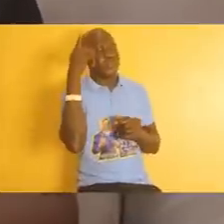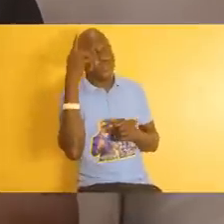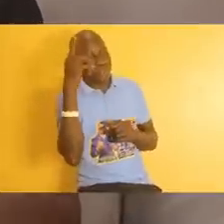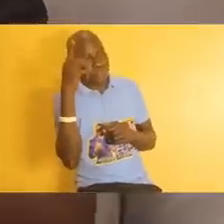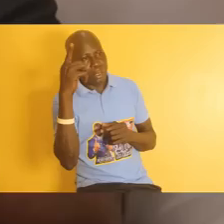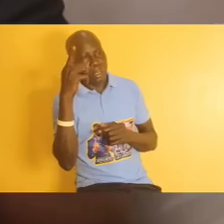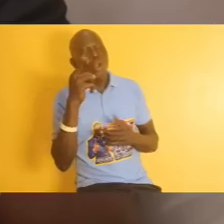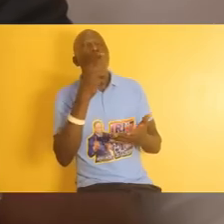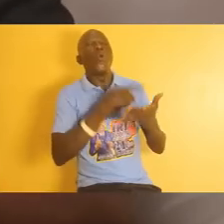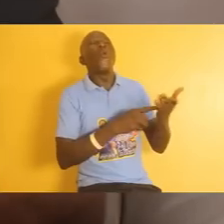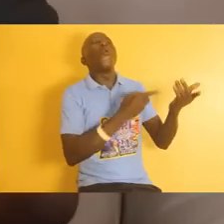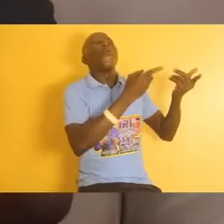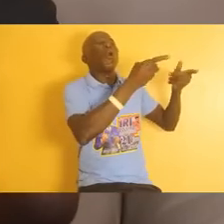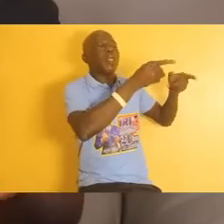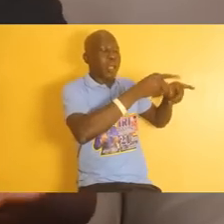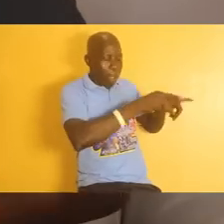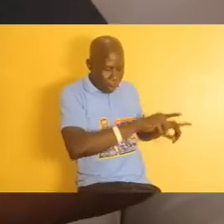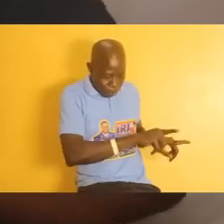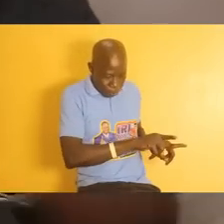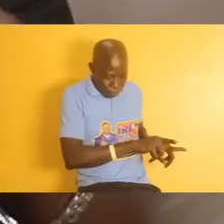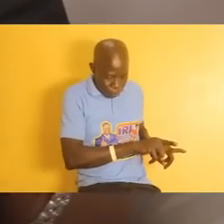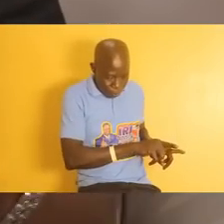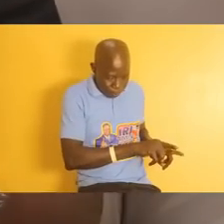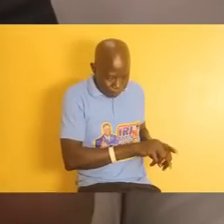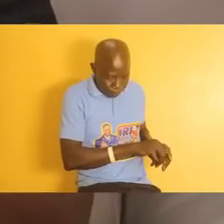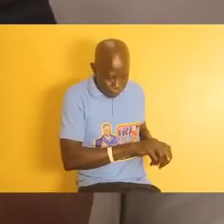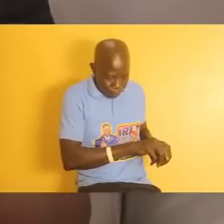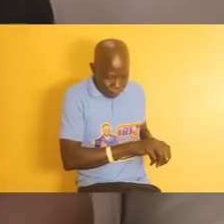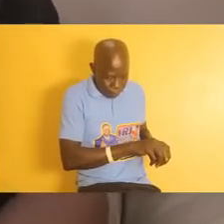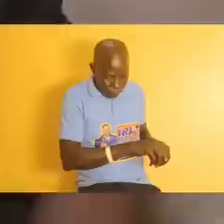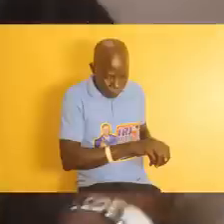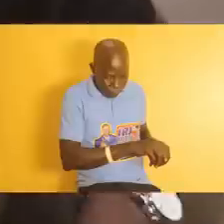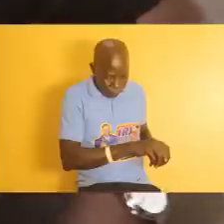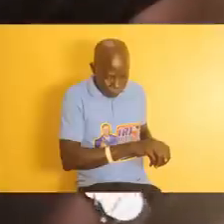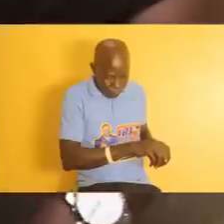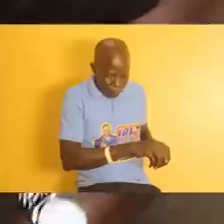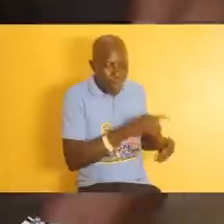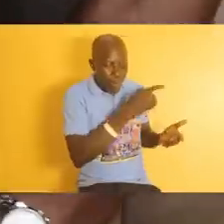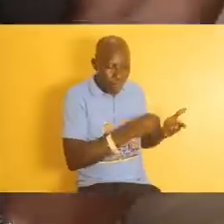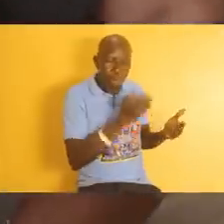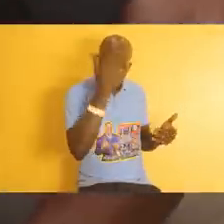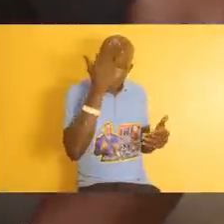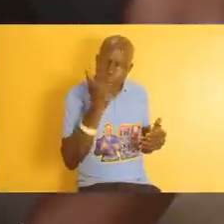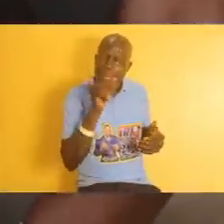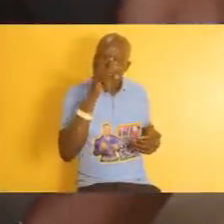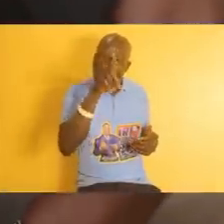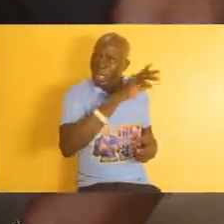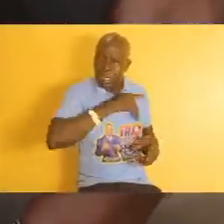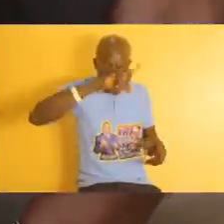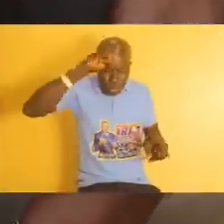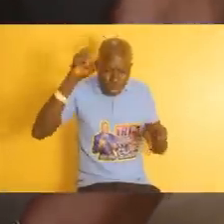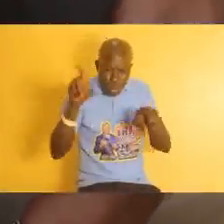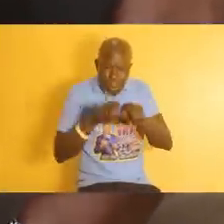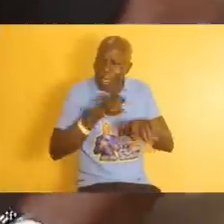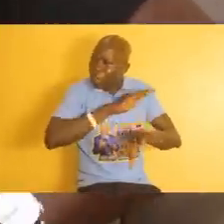understand. Ki lo fa gbogbo ewo ati awon eniyan ti won je keyan pe ko dide. Why is it that you and your brethren there is